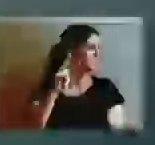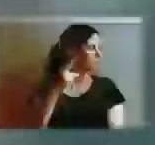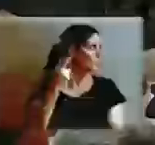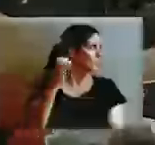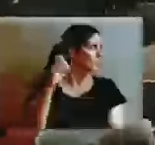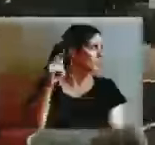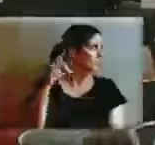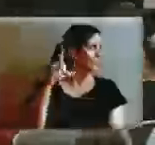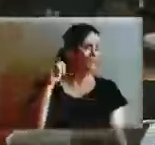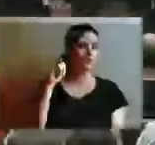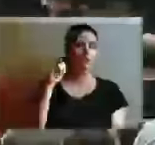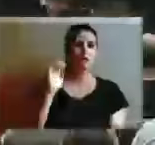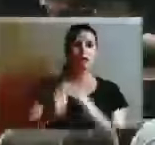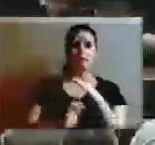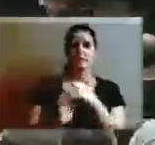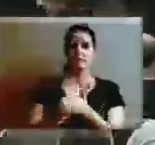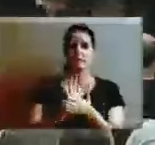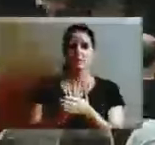come up.